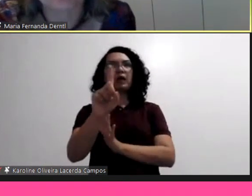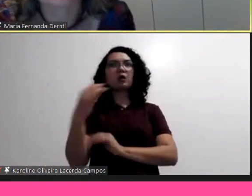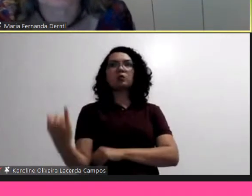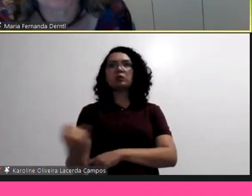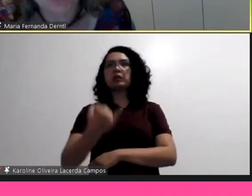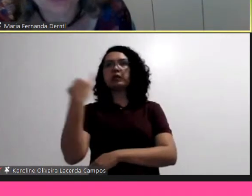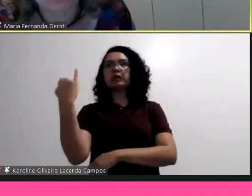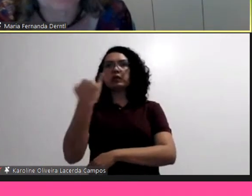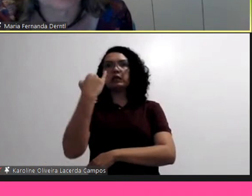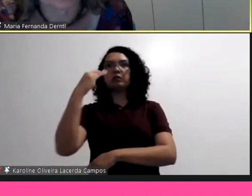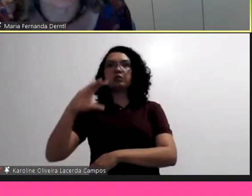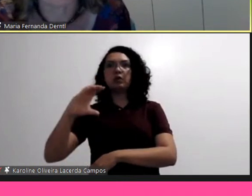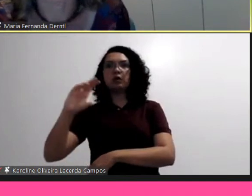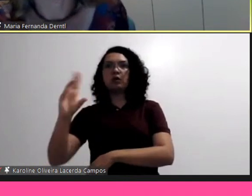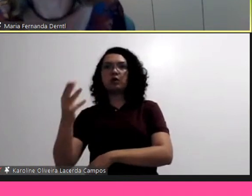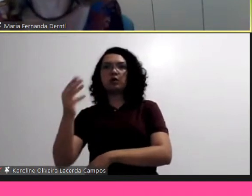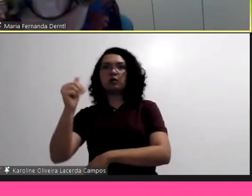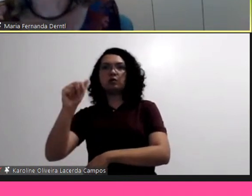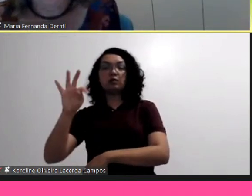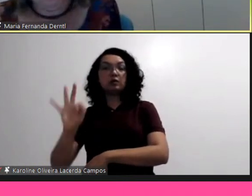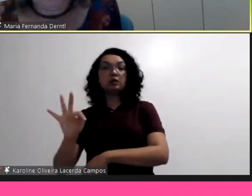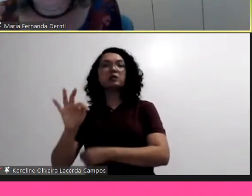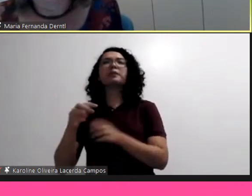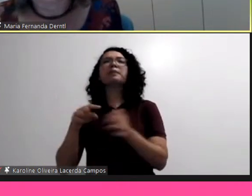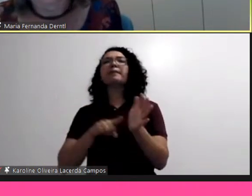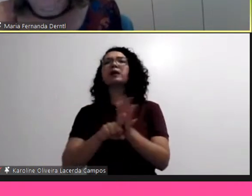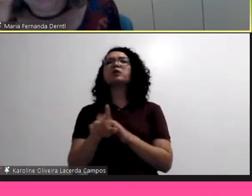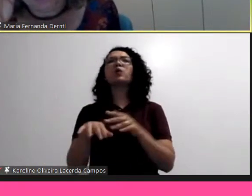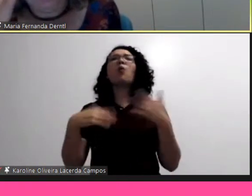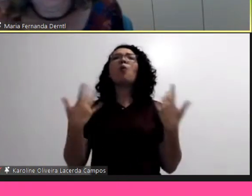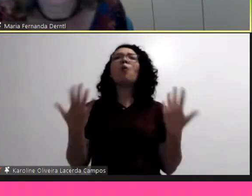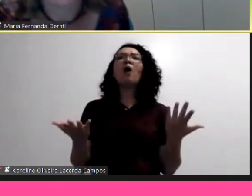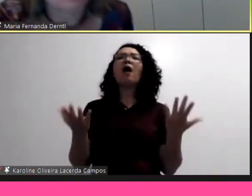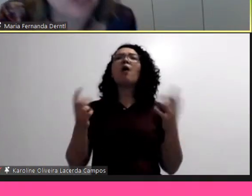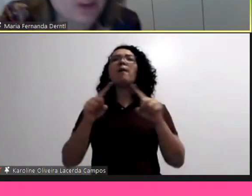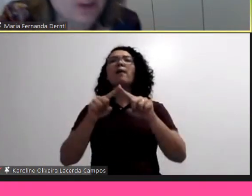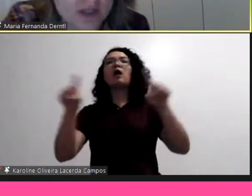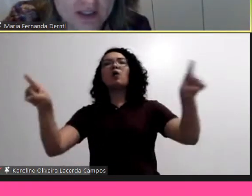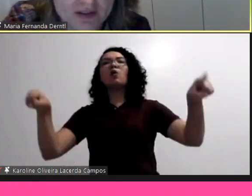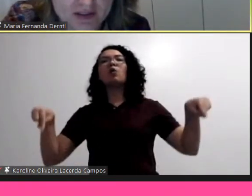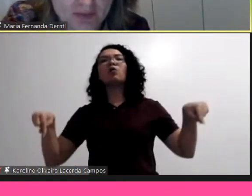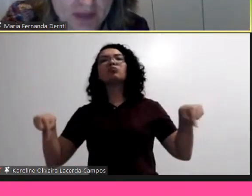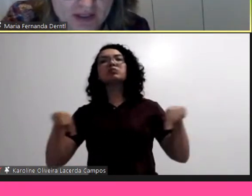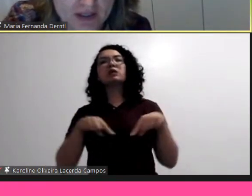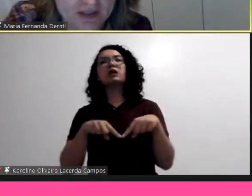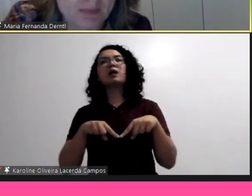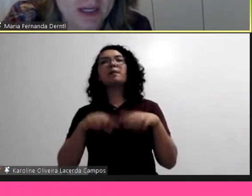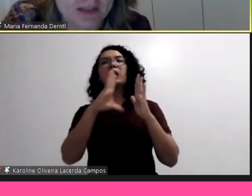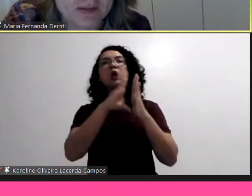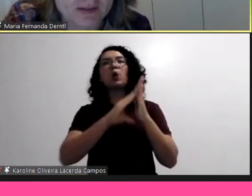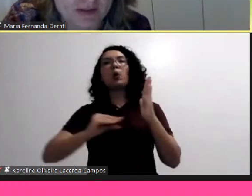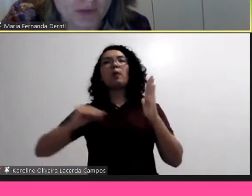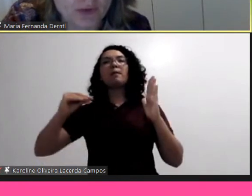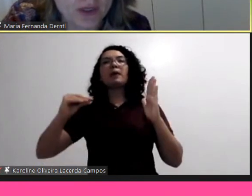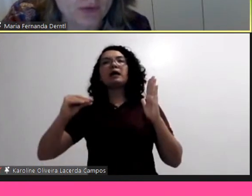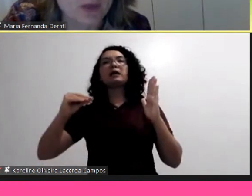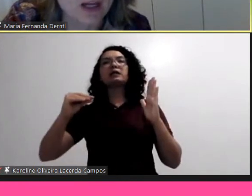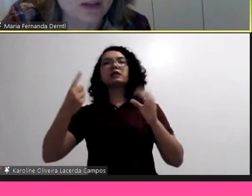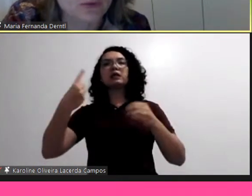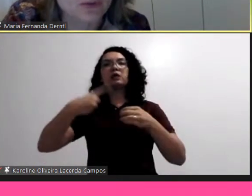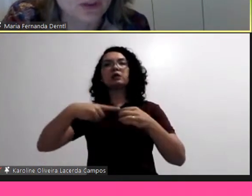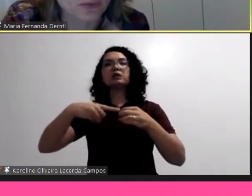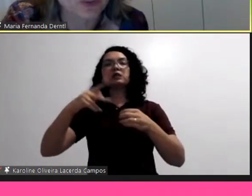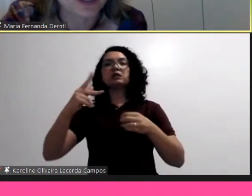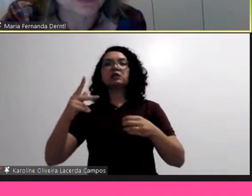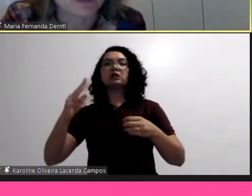sobre o tamanho padrão da quadra em Pretória, que parece ser muito regular